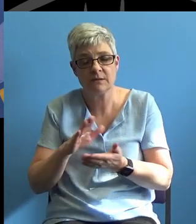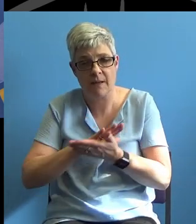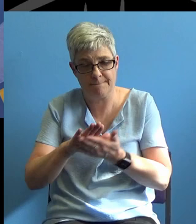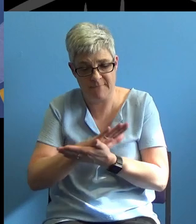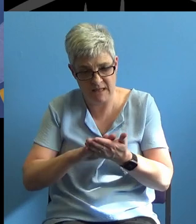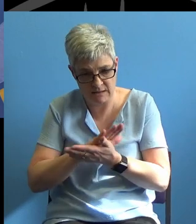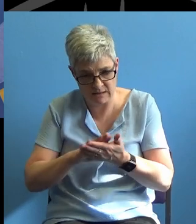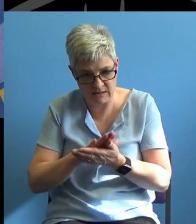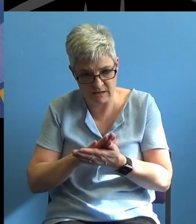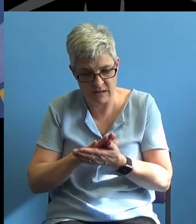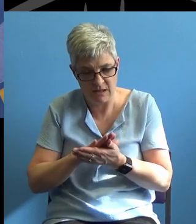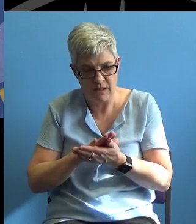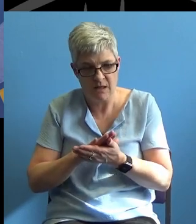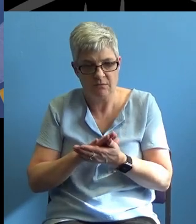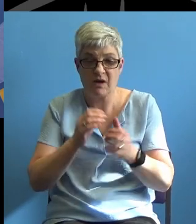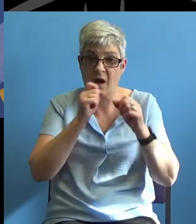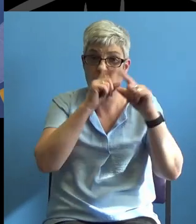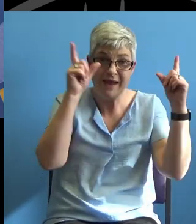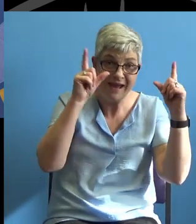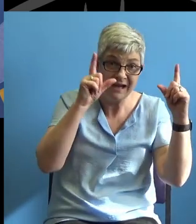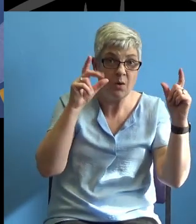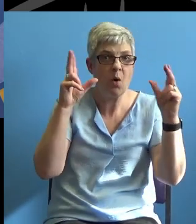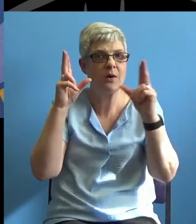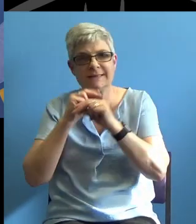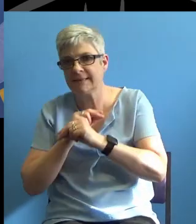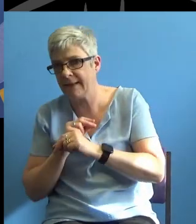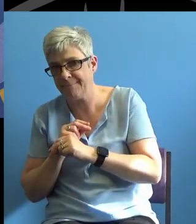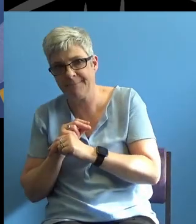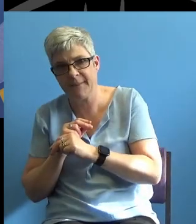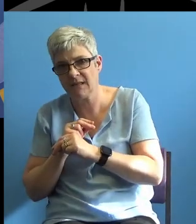So that, verse 10, whether we are awake or asleep,